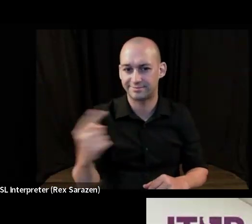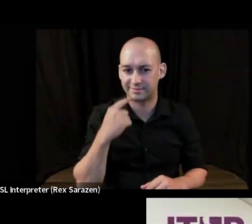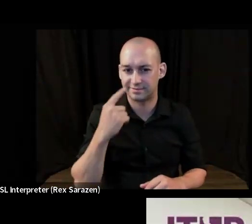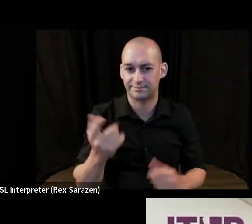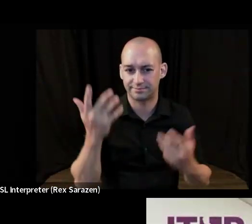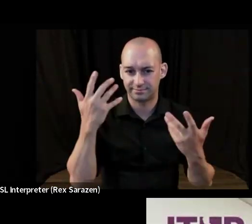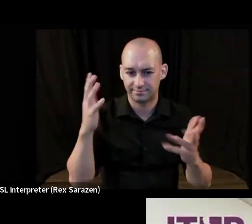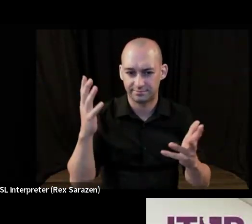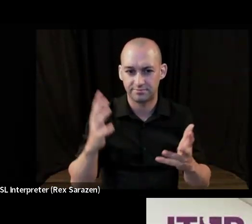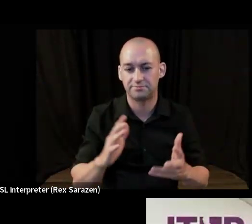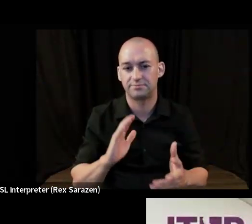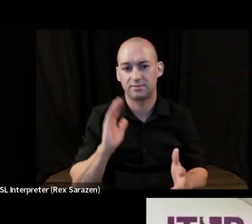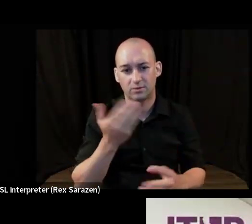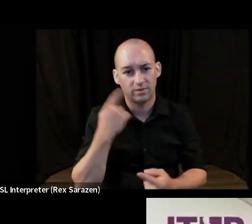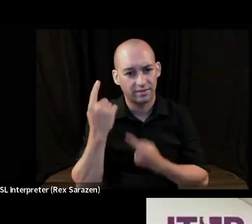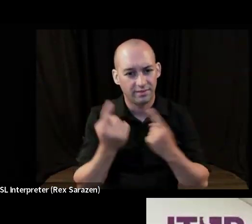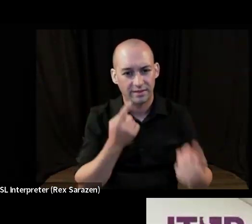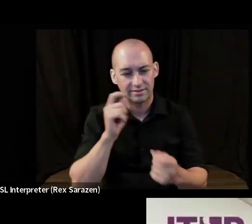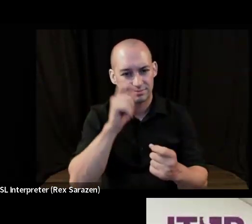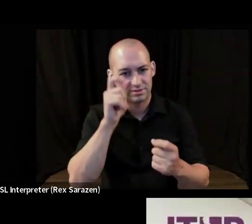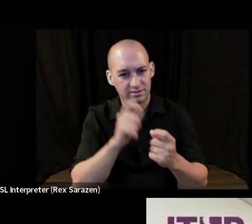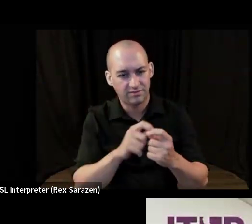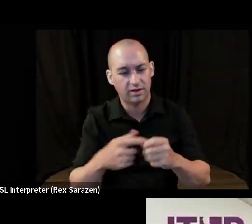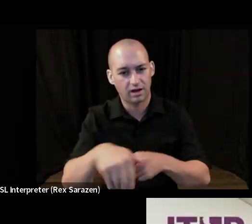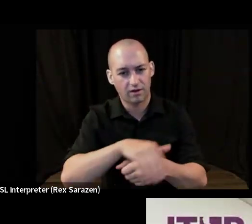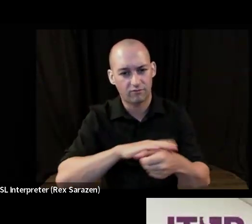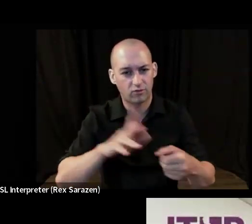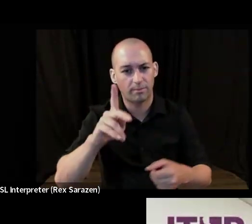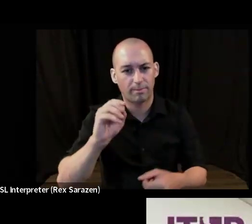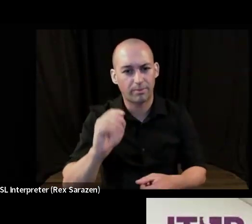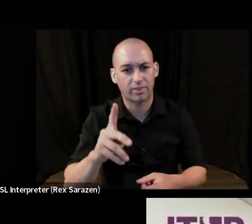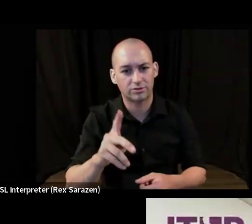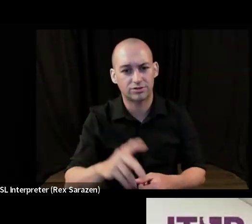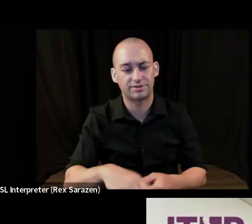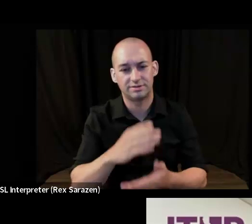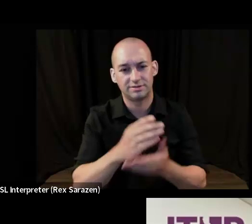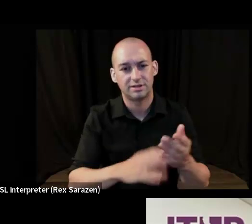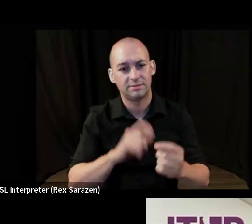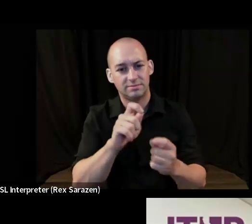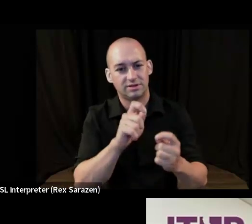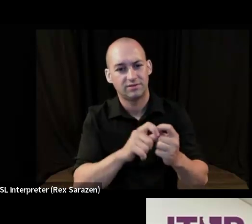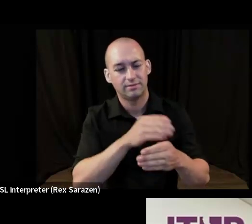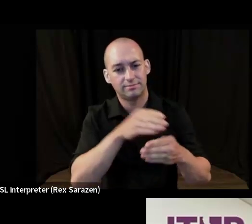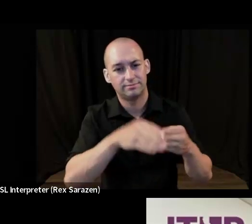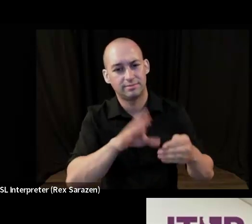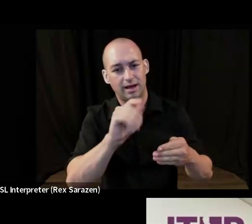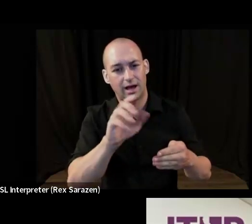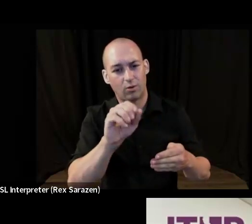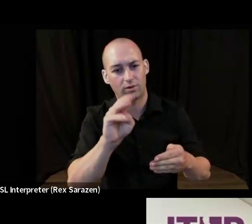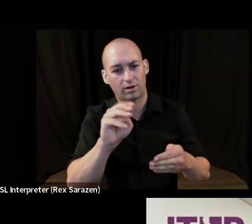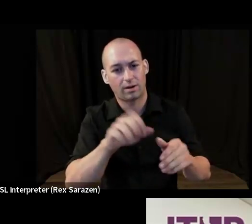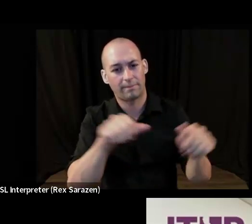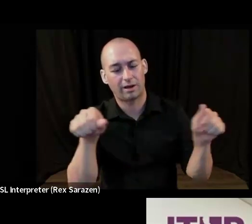we are thinking that there are some specific covered populations and some specific outcome areas like education and